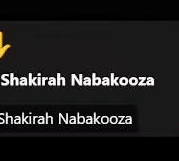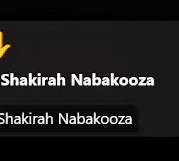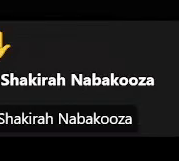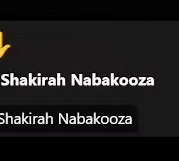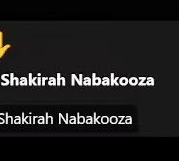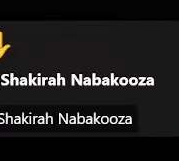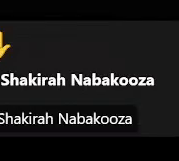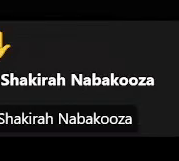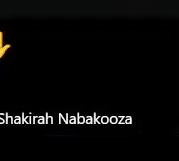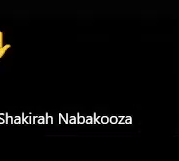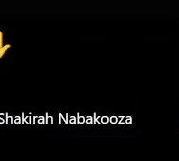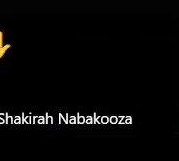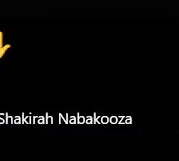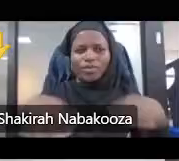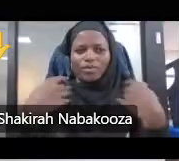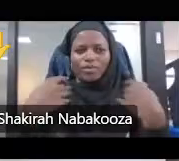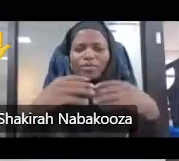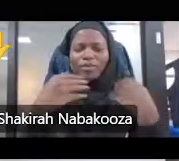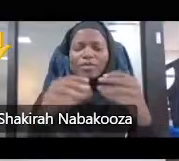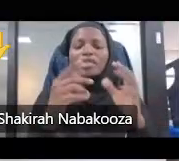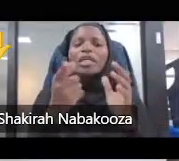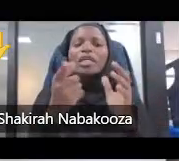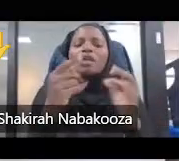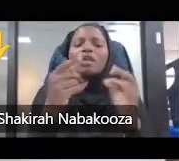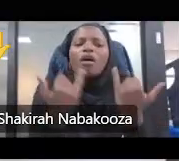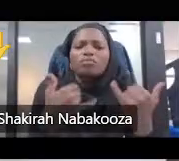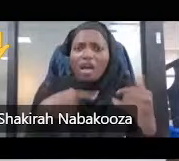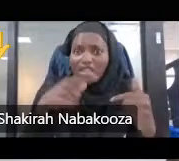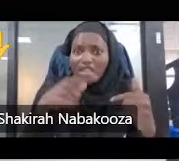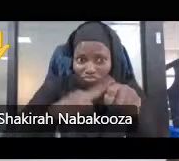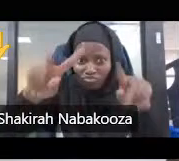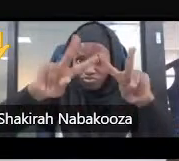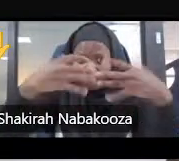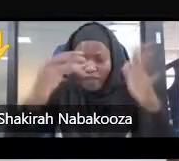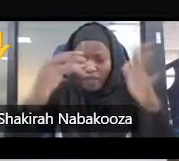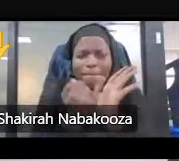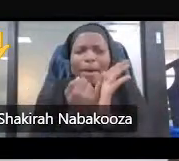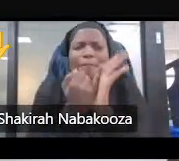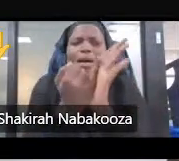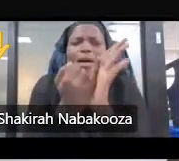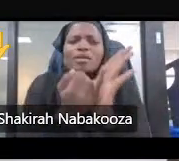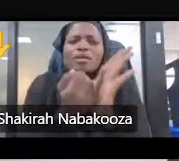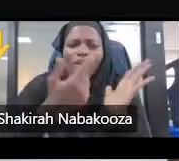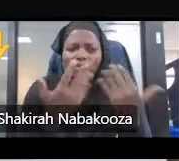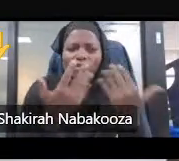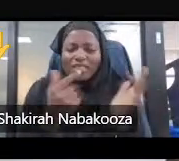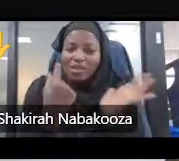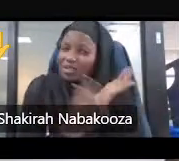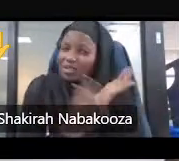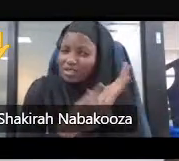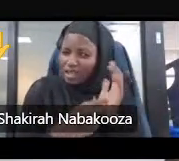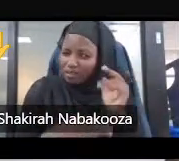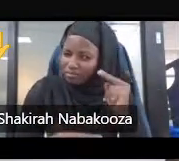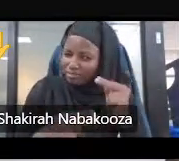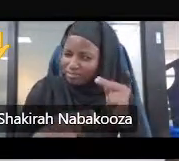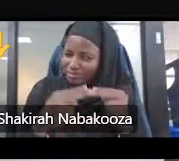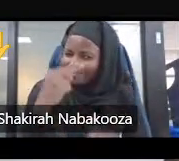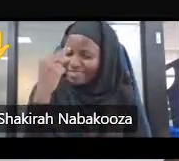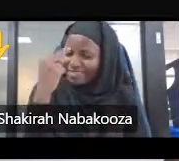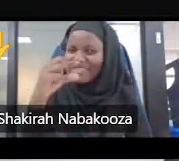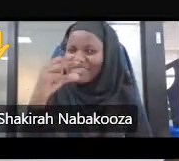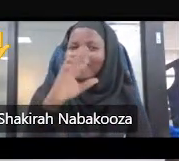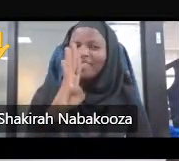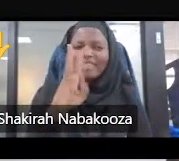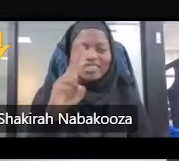Rwanda, and Malawi, right? Uganda was not included. I wanted to know what's